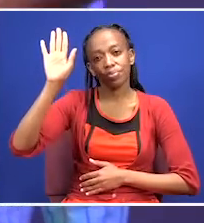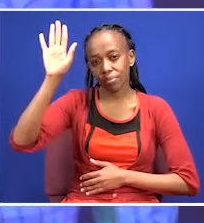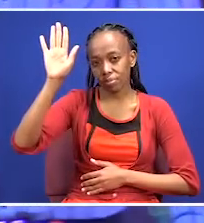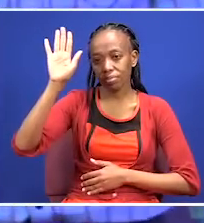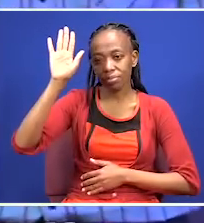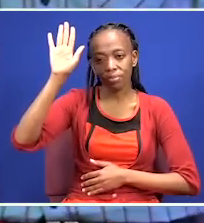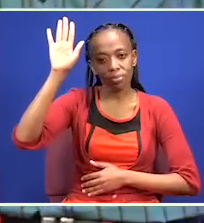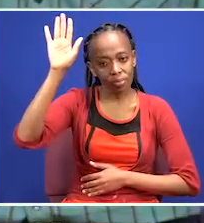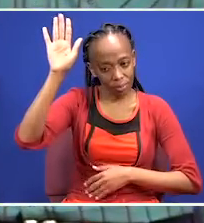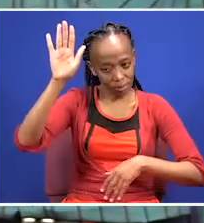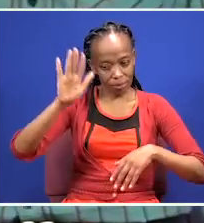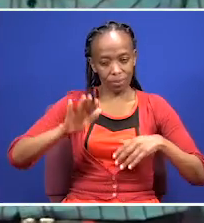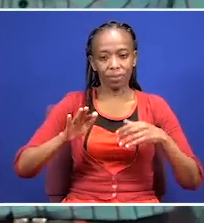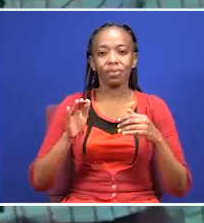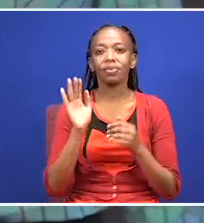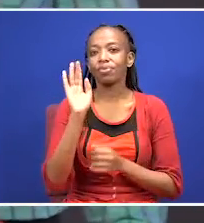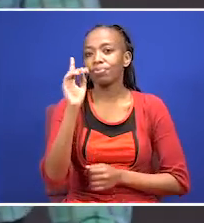you can join us